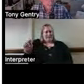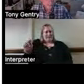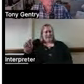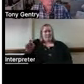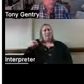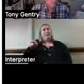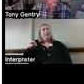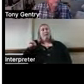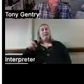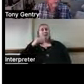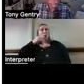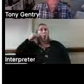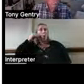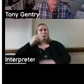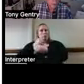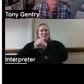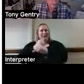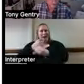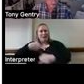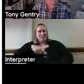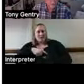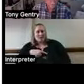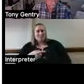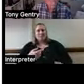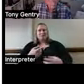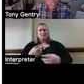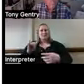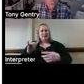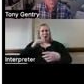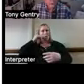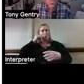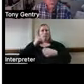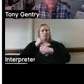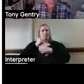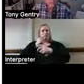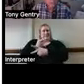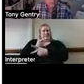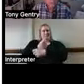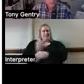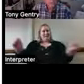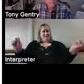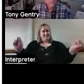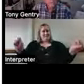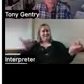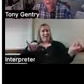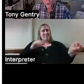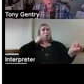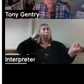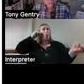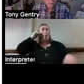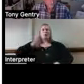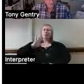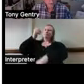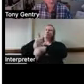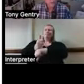us from the weather, the box that keeps us safe. And they're the box within which we set up a whole